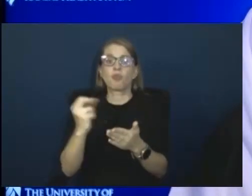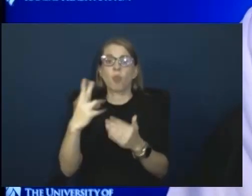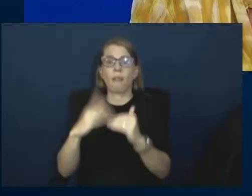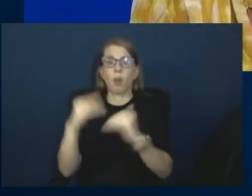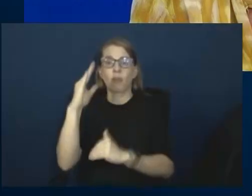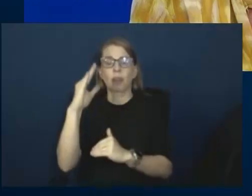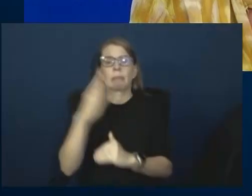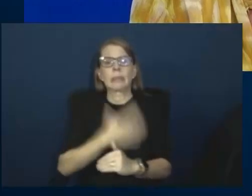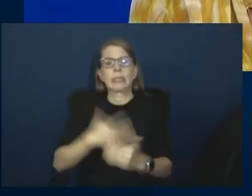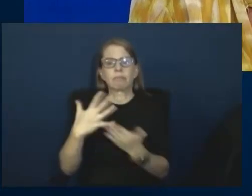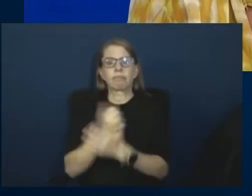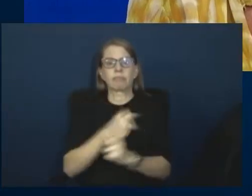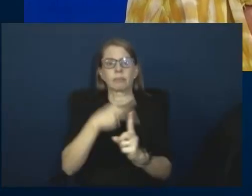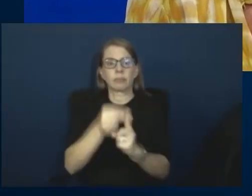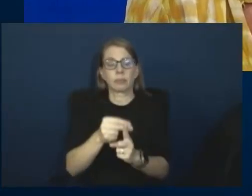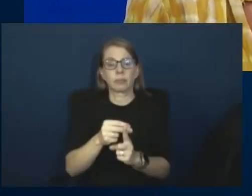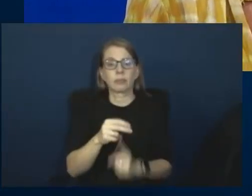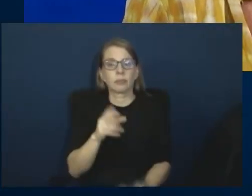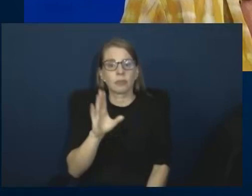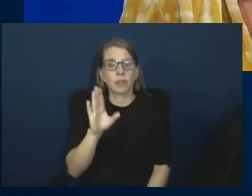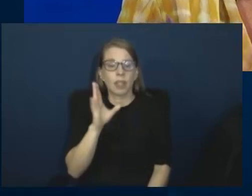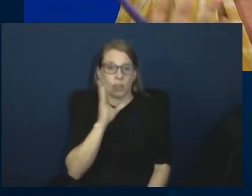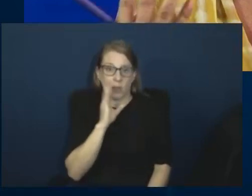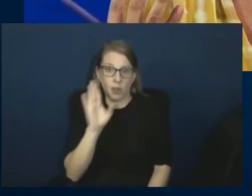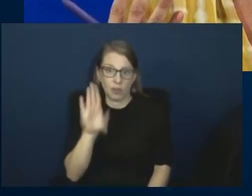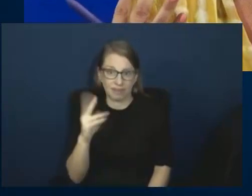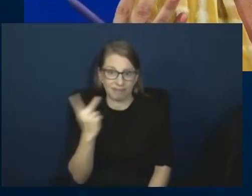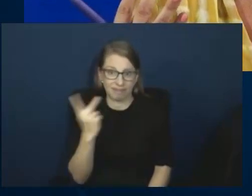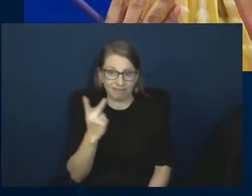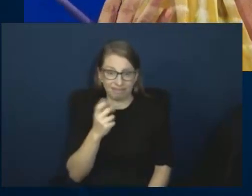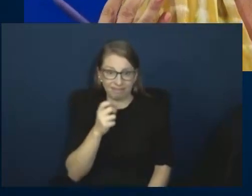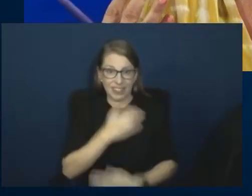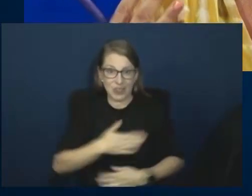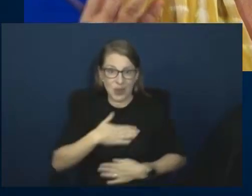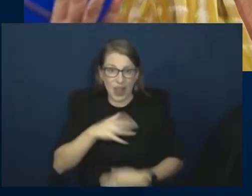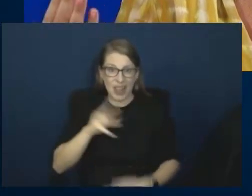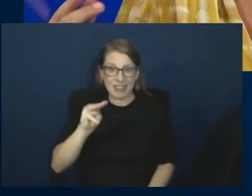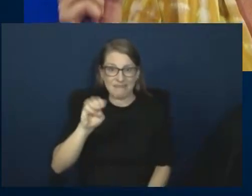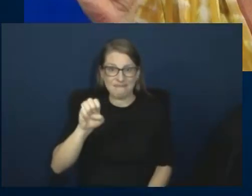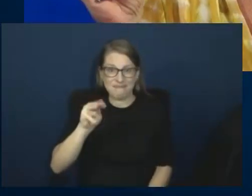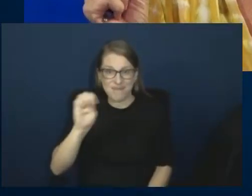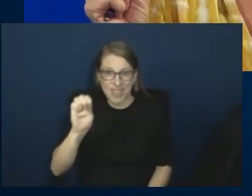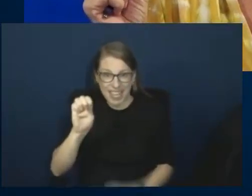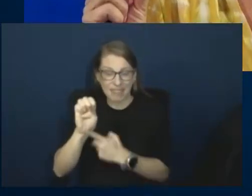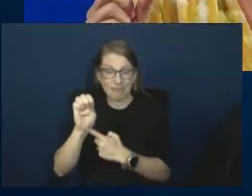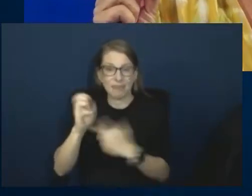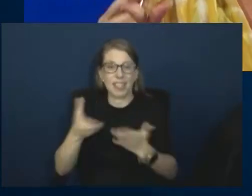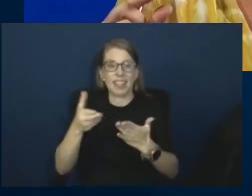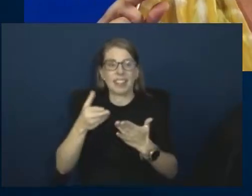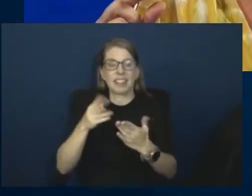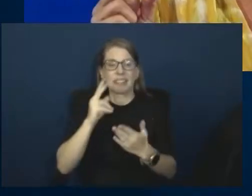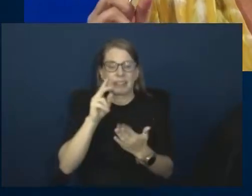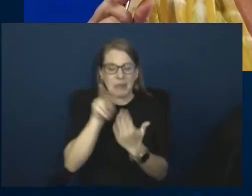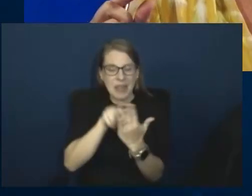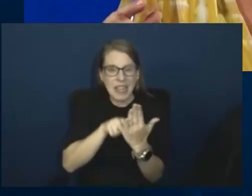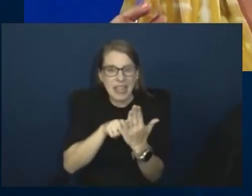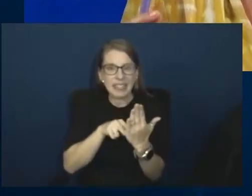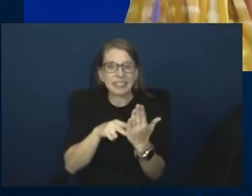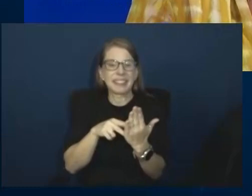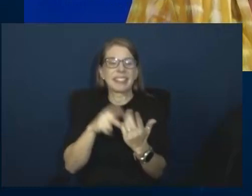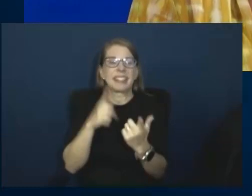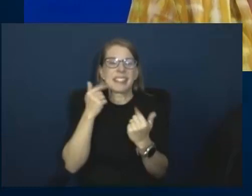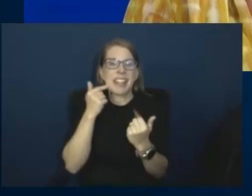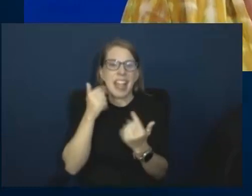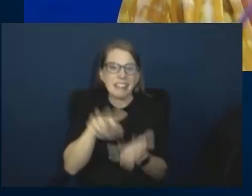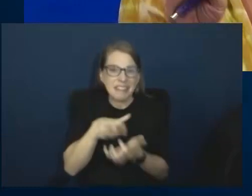you know how we love our memes around here, and they just kind of make us laugh and giggle. It just eases the tension a little bit on these